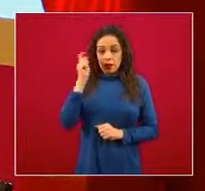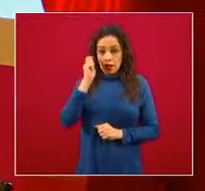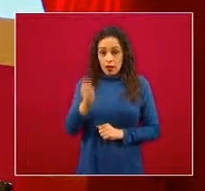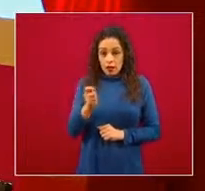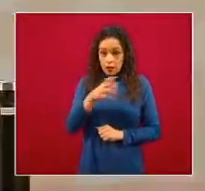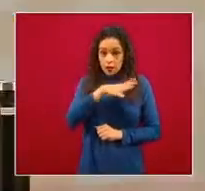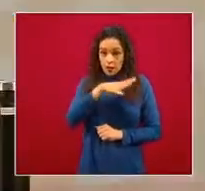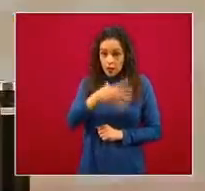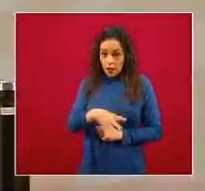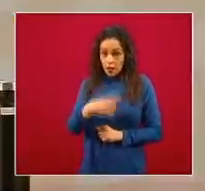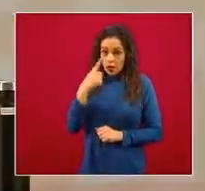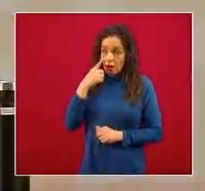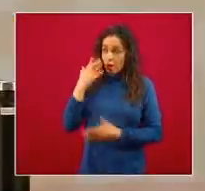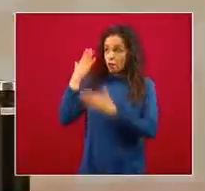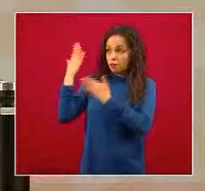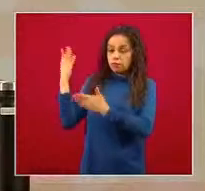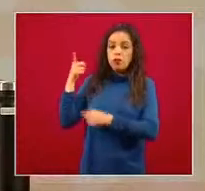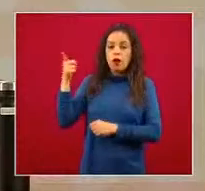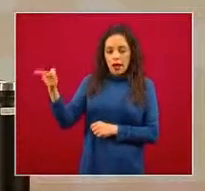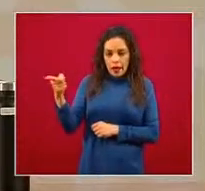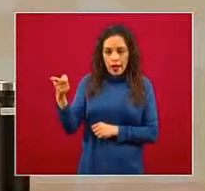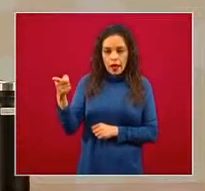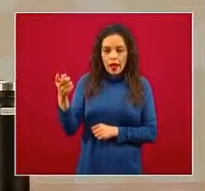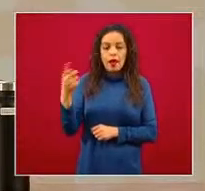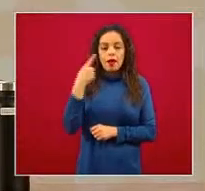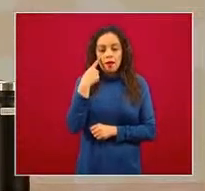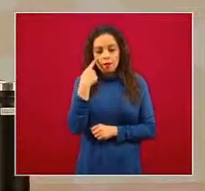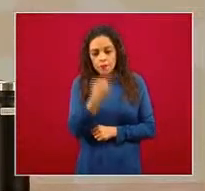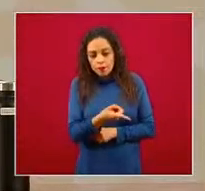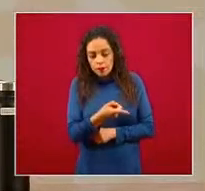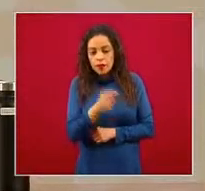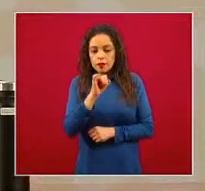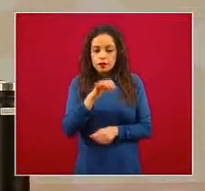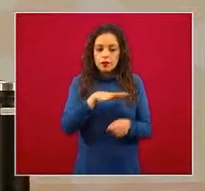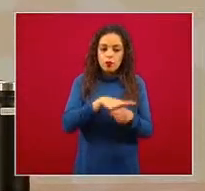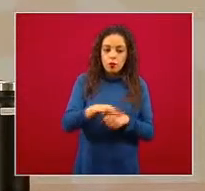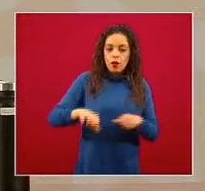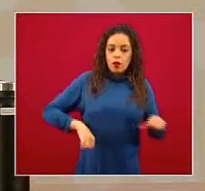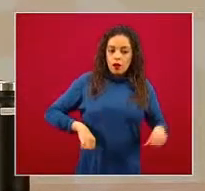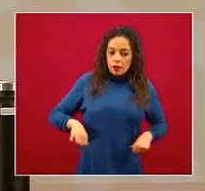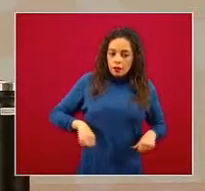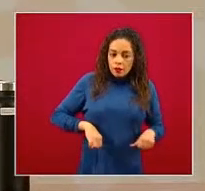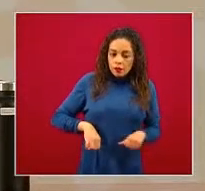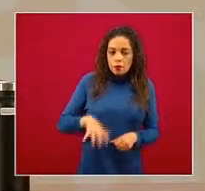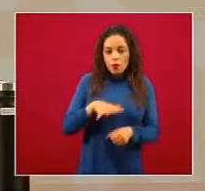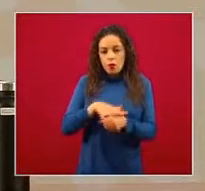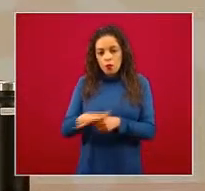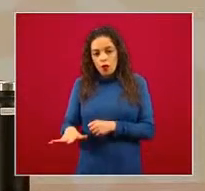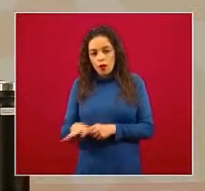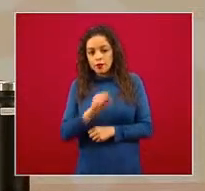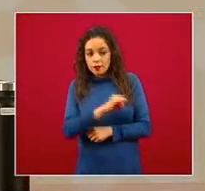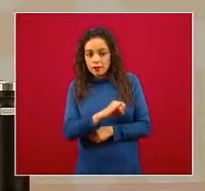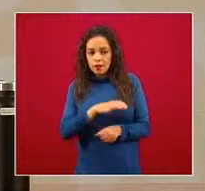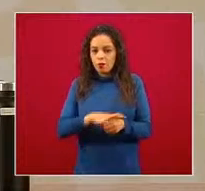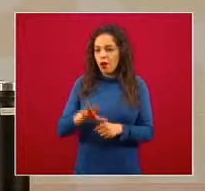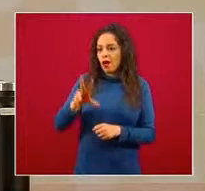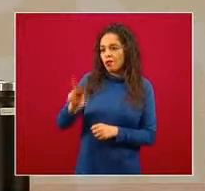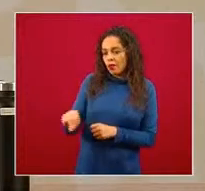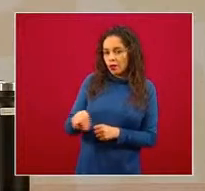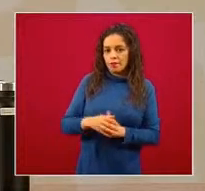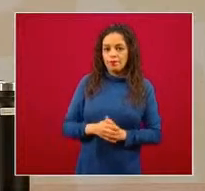general criteria as to start to identify the activities